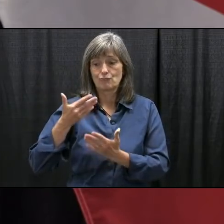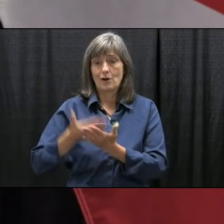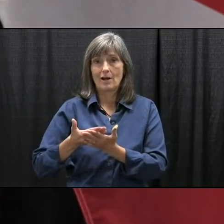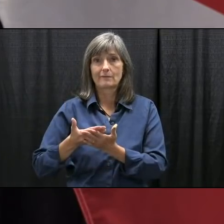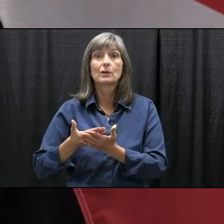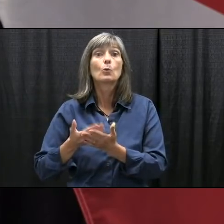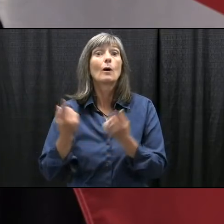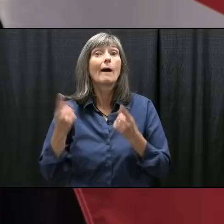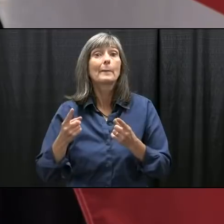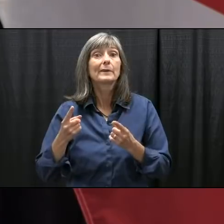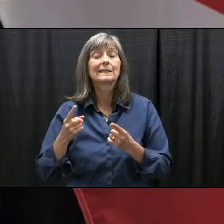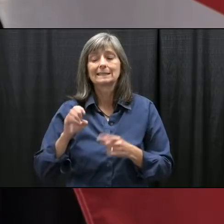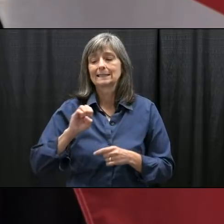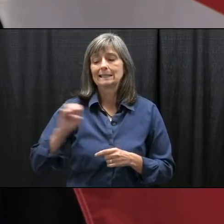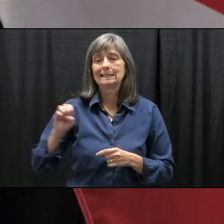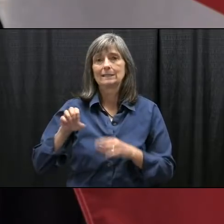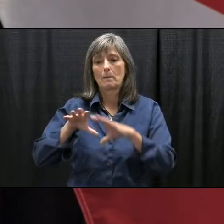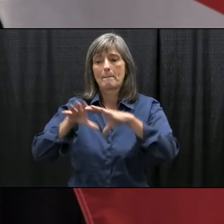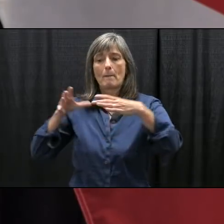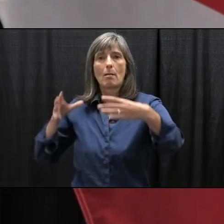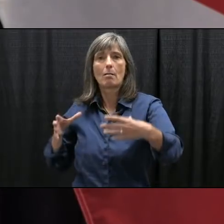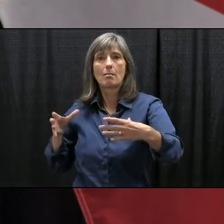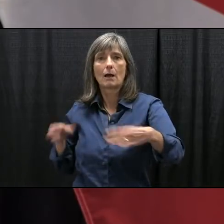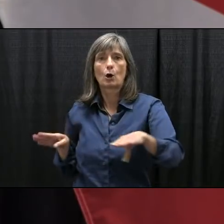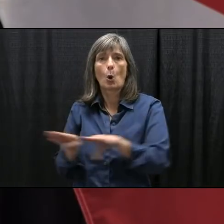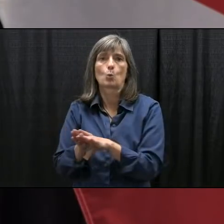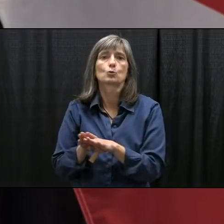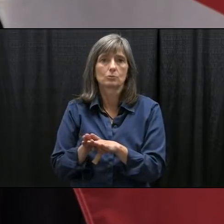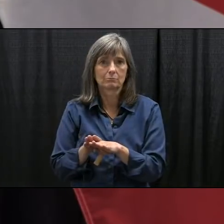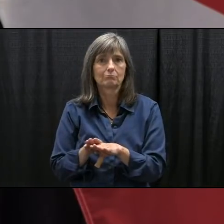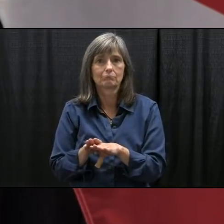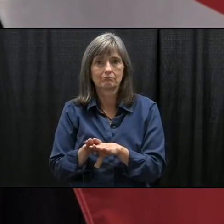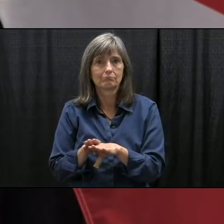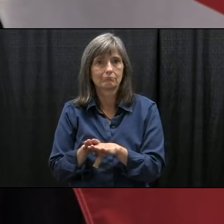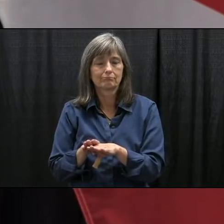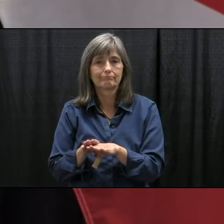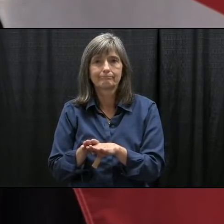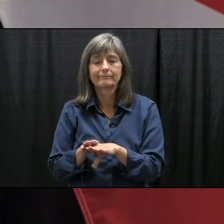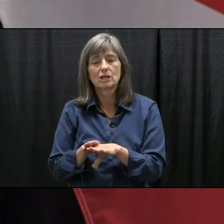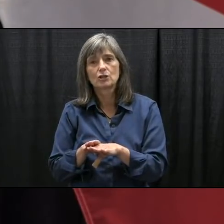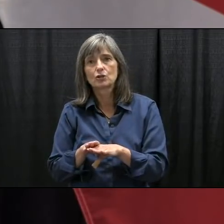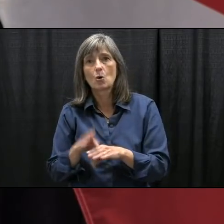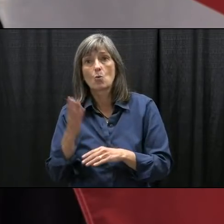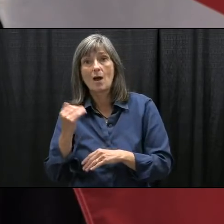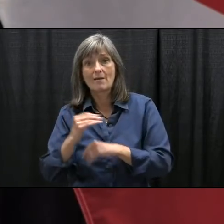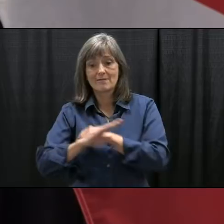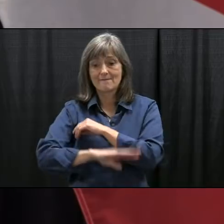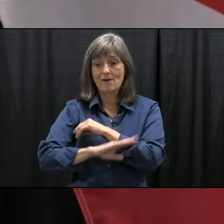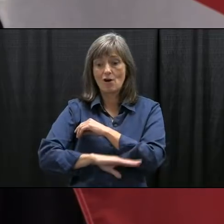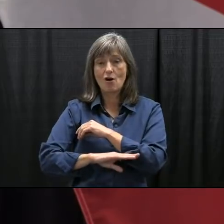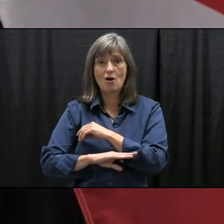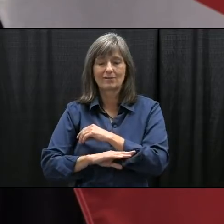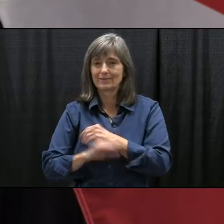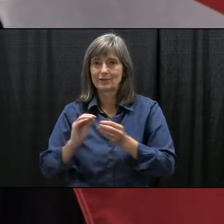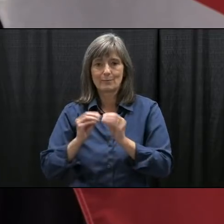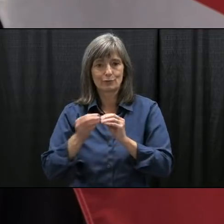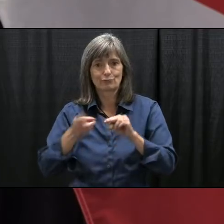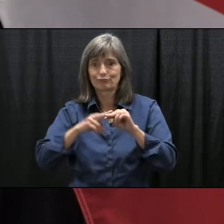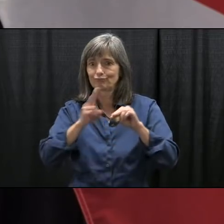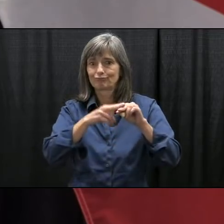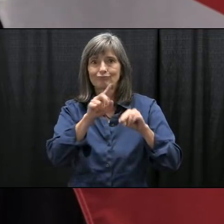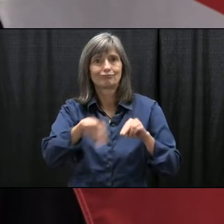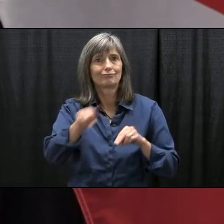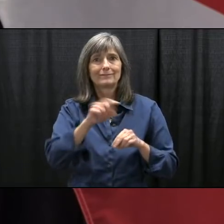Atlantic bubble, being cognizant of the changes in the epidemiology of the region this fall versus this summer. In addition,